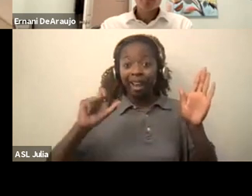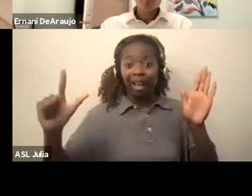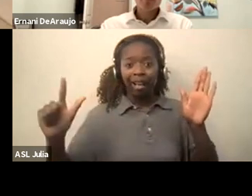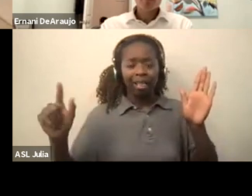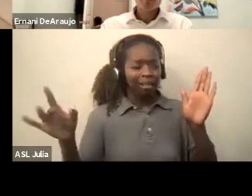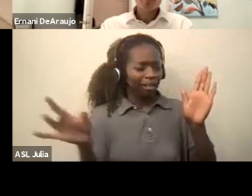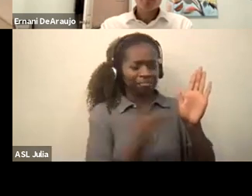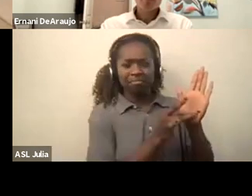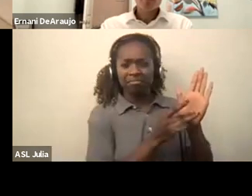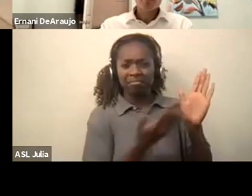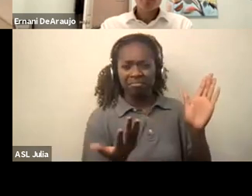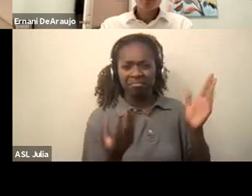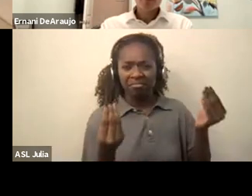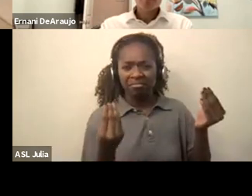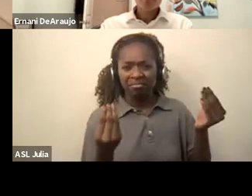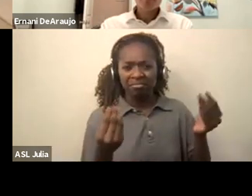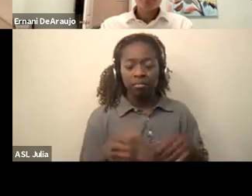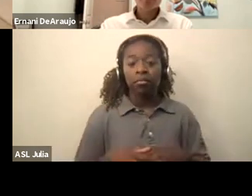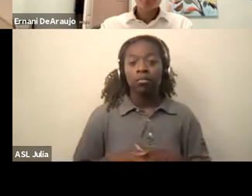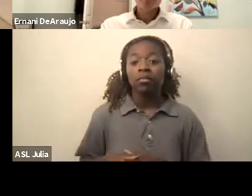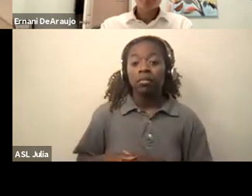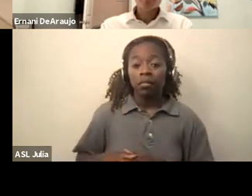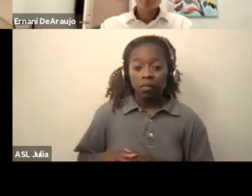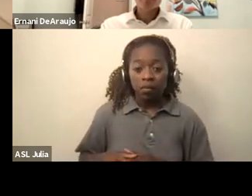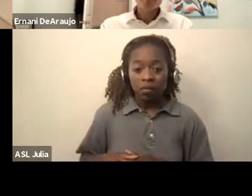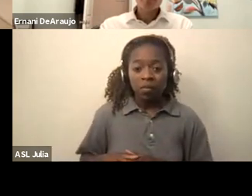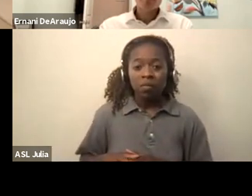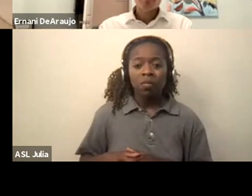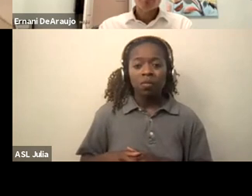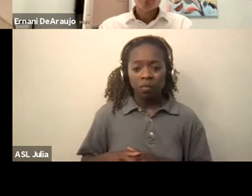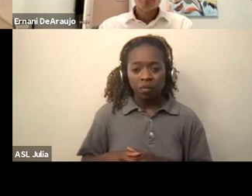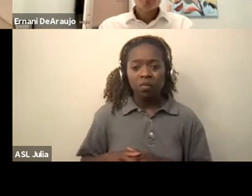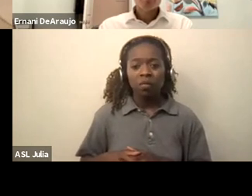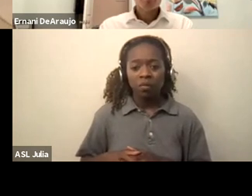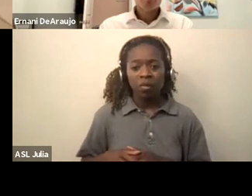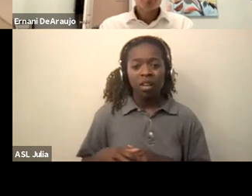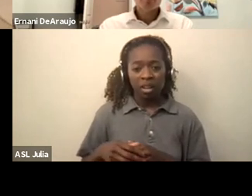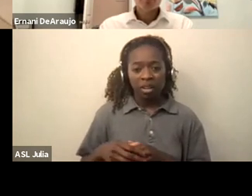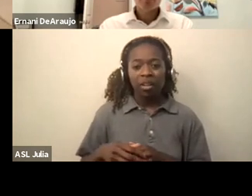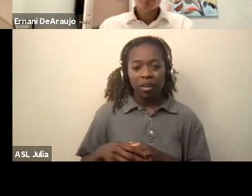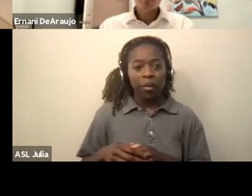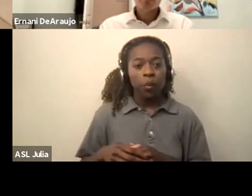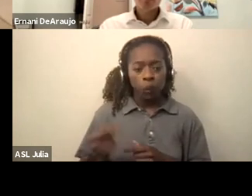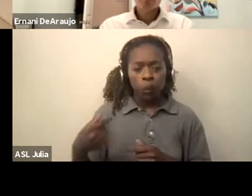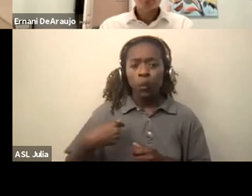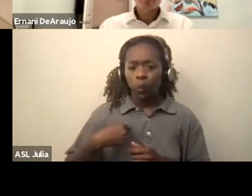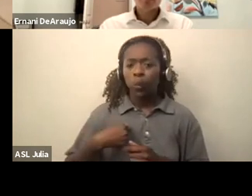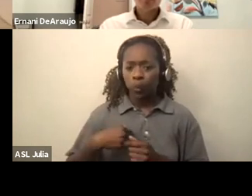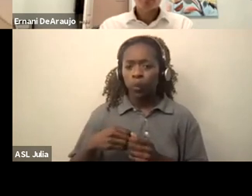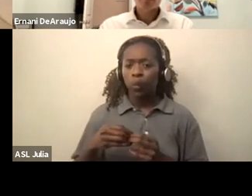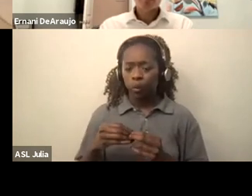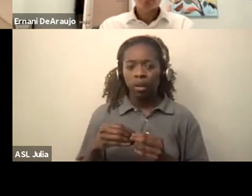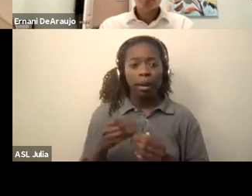the highest rate of dys commitments more than another bps school with a population of over a